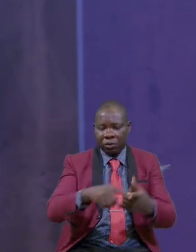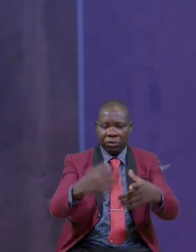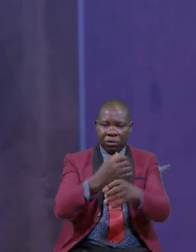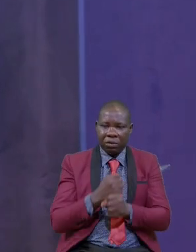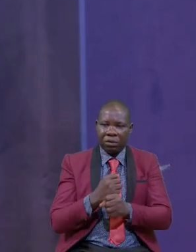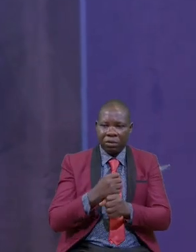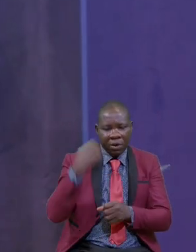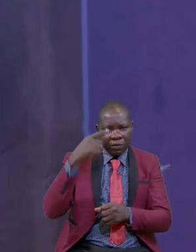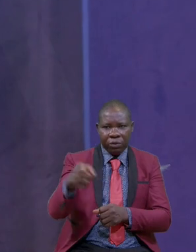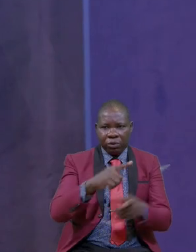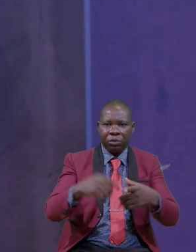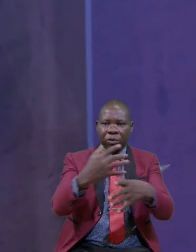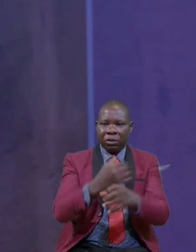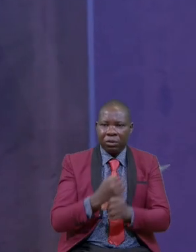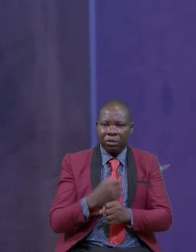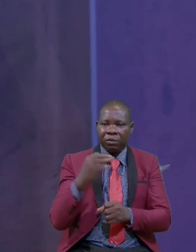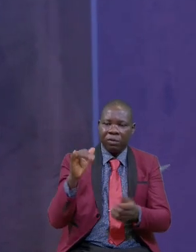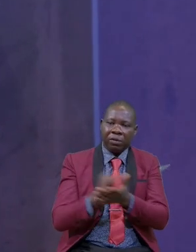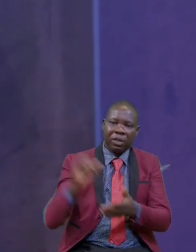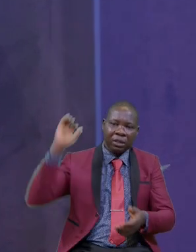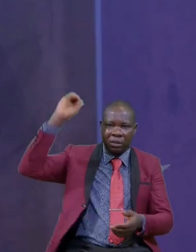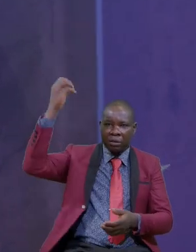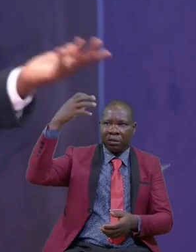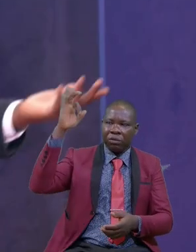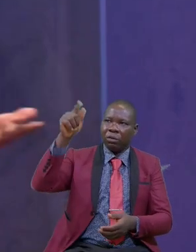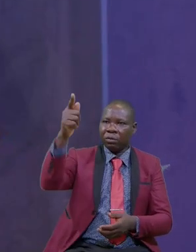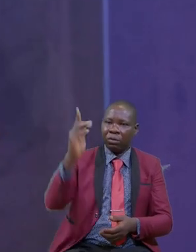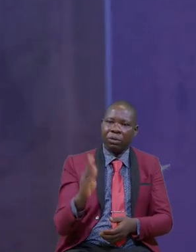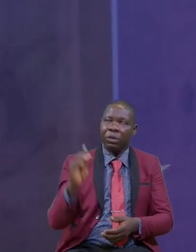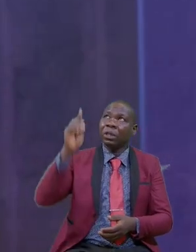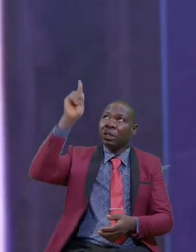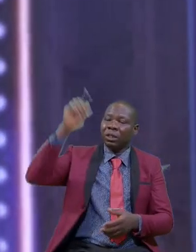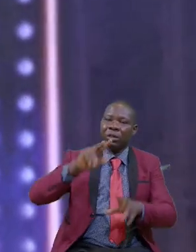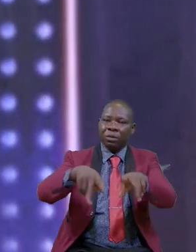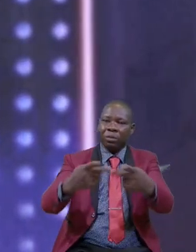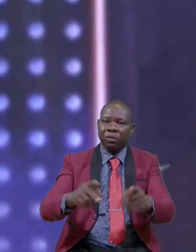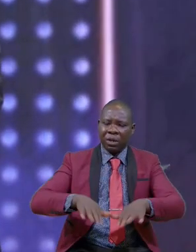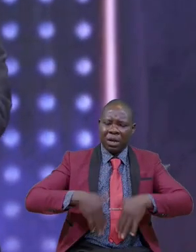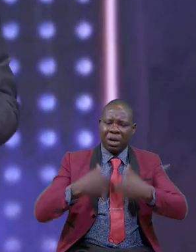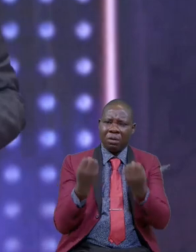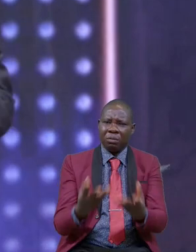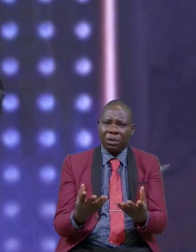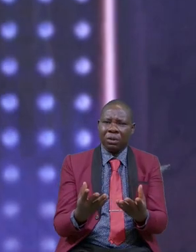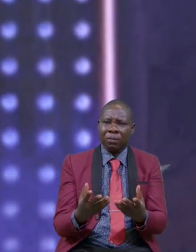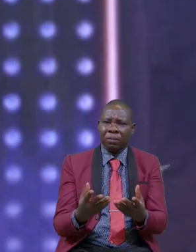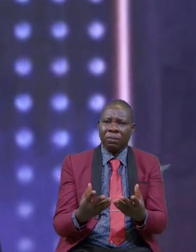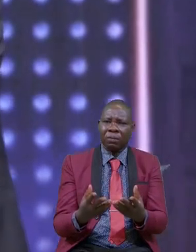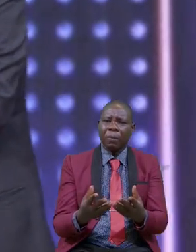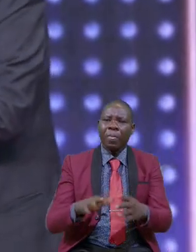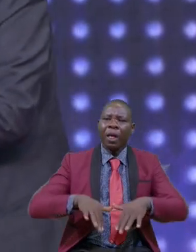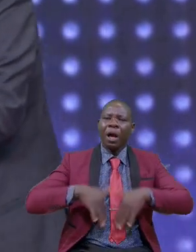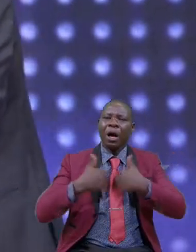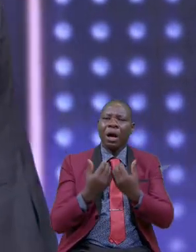que tu reçoives of that grâce of God. It provides. How many, for how many years now? Combien how many centuries has